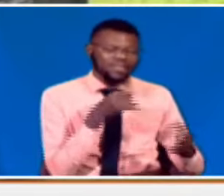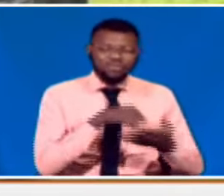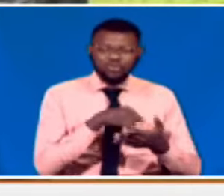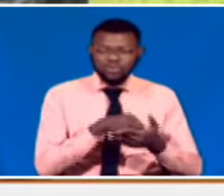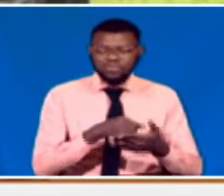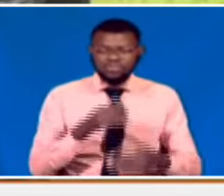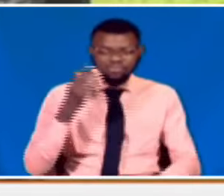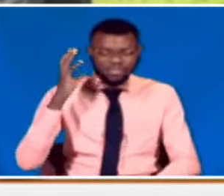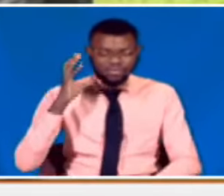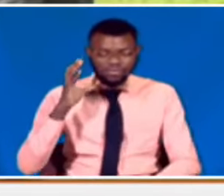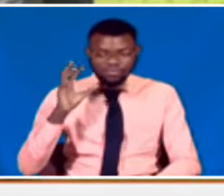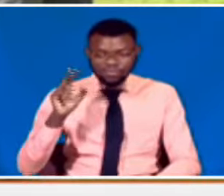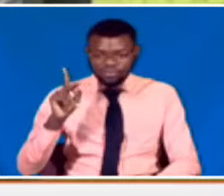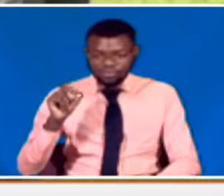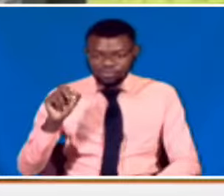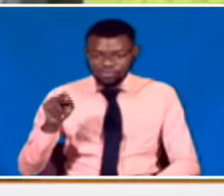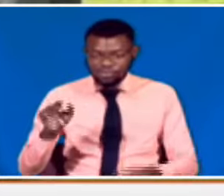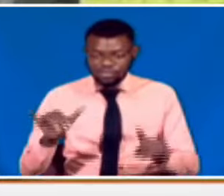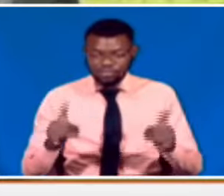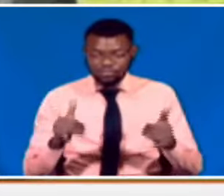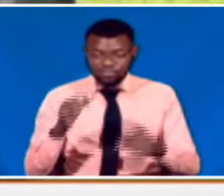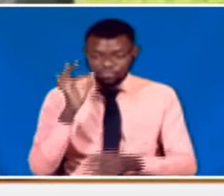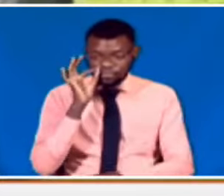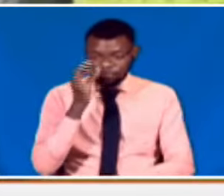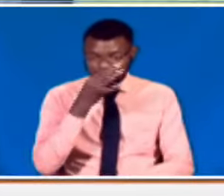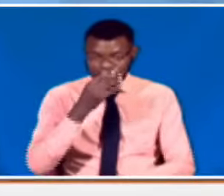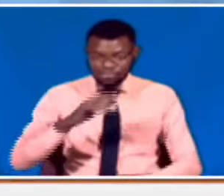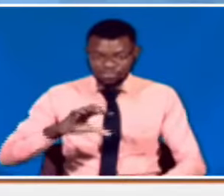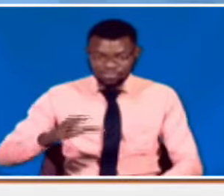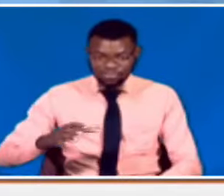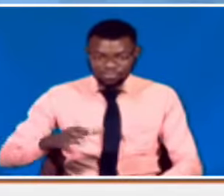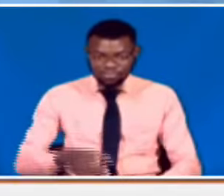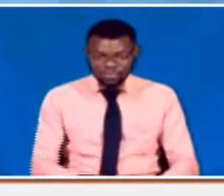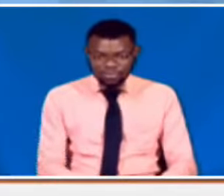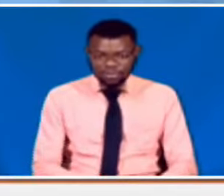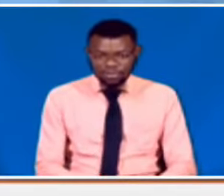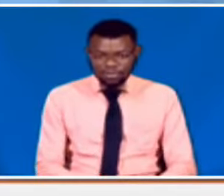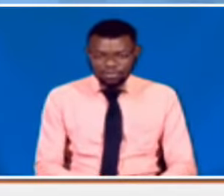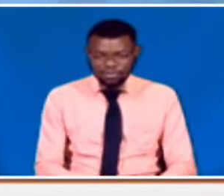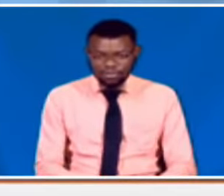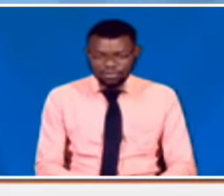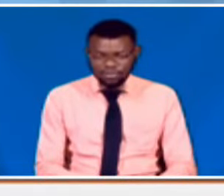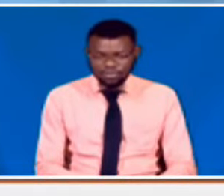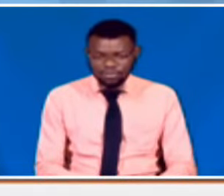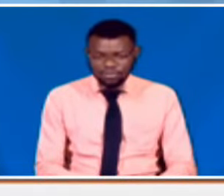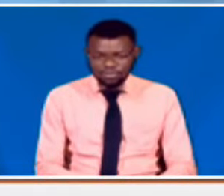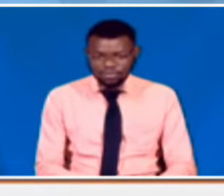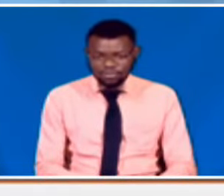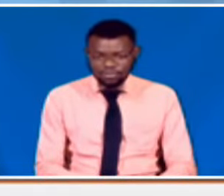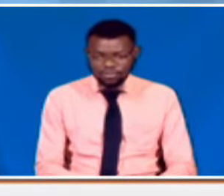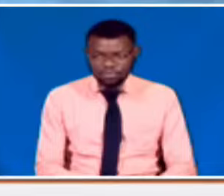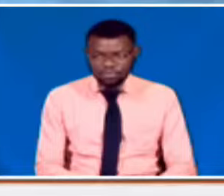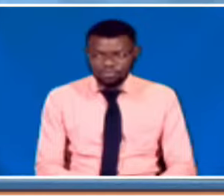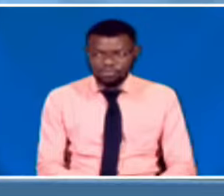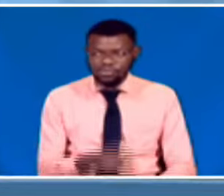Masombo, KTN News, Nyeri County. The elected student council of the Moi